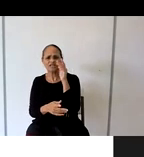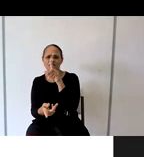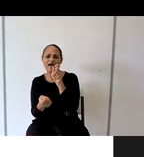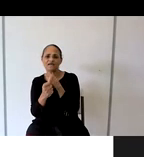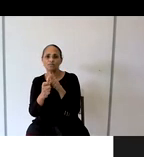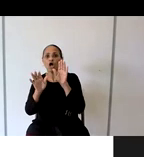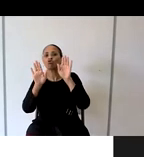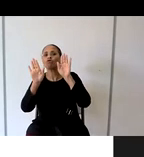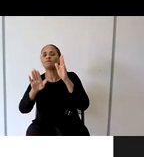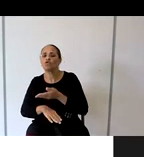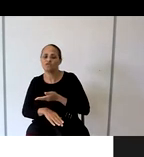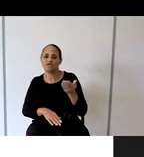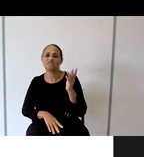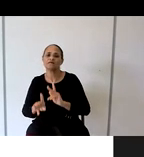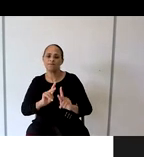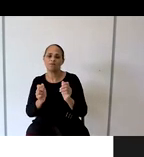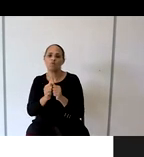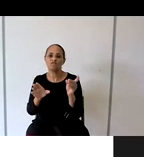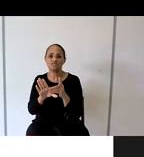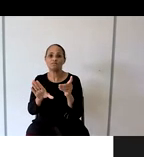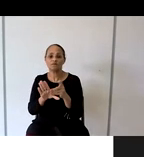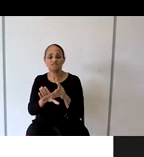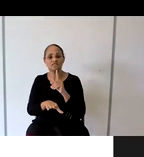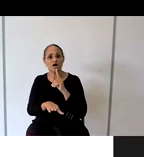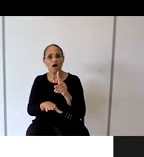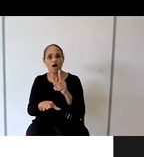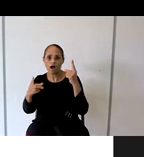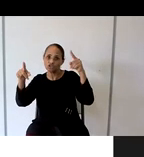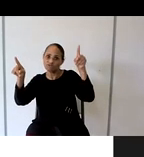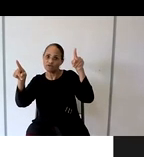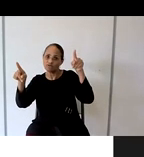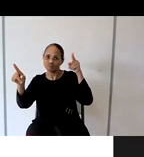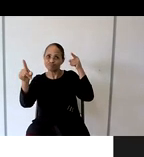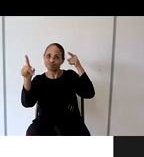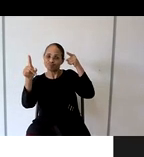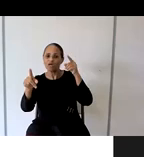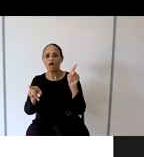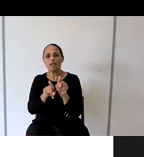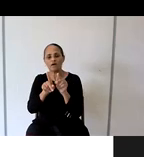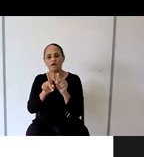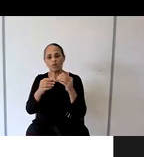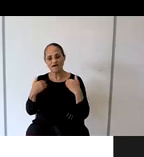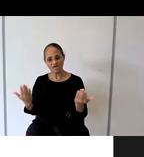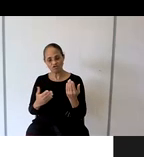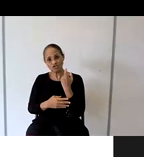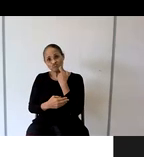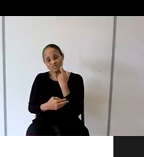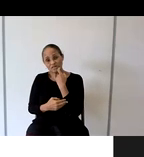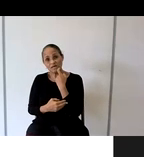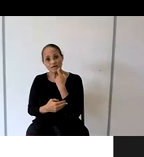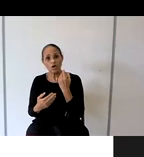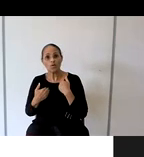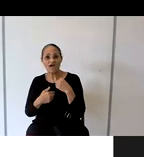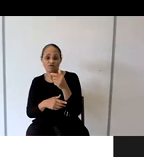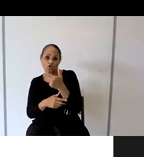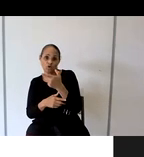incredible things that people with disabilities are achieving. You know, like we have here just recently, a 21-year-old